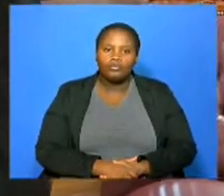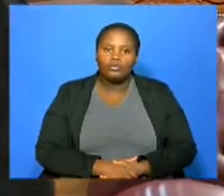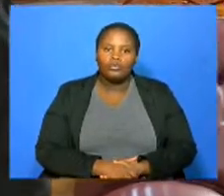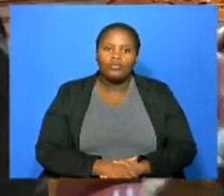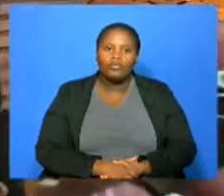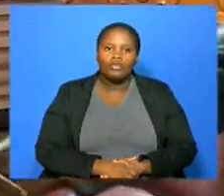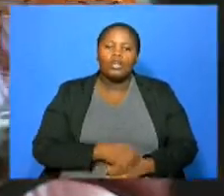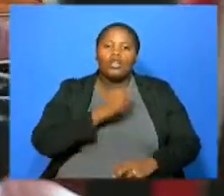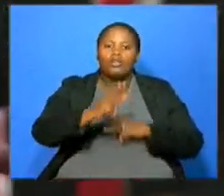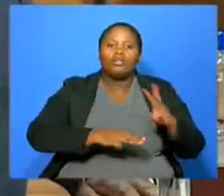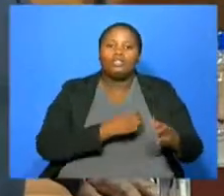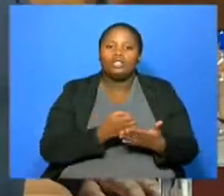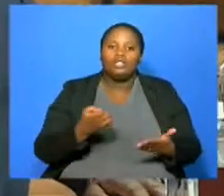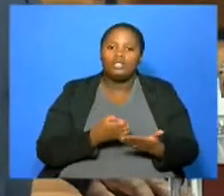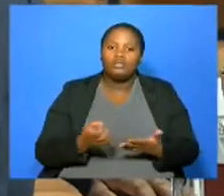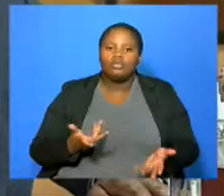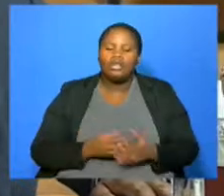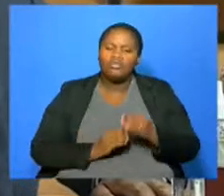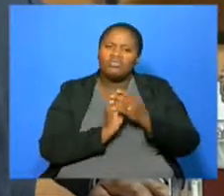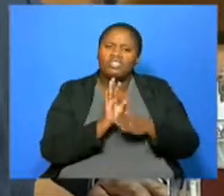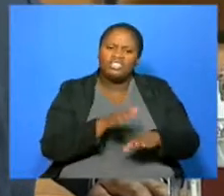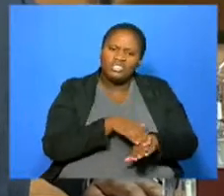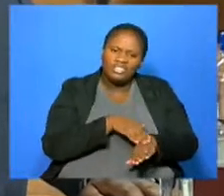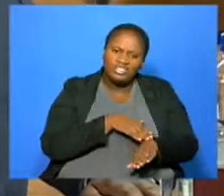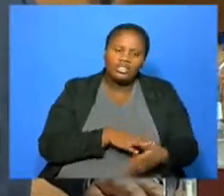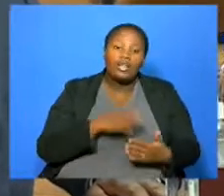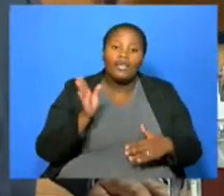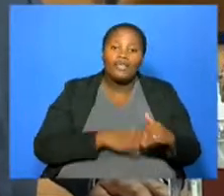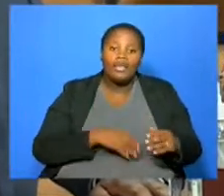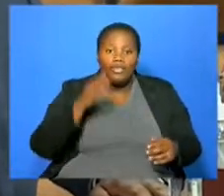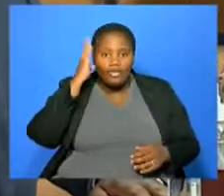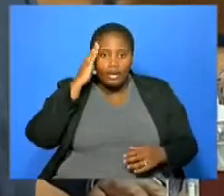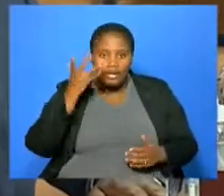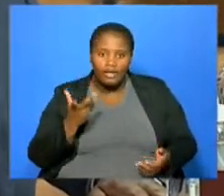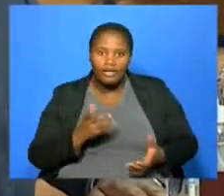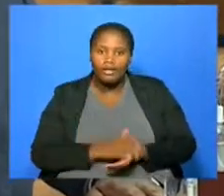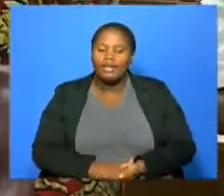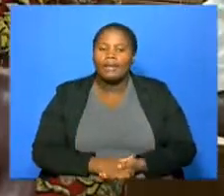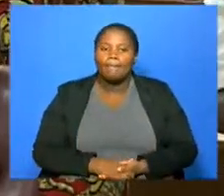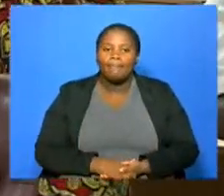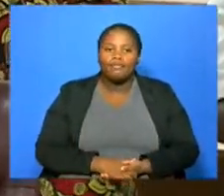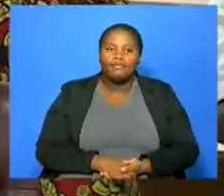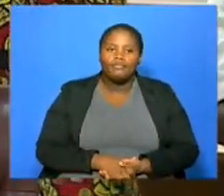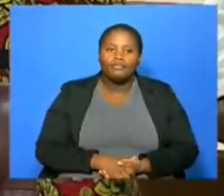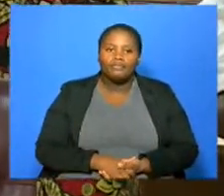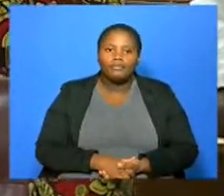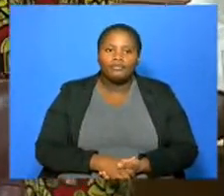The world economy said to be growing at a slower pace than expected.